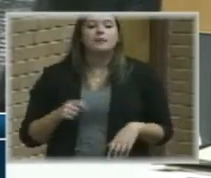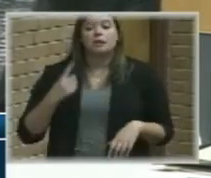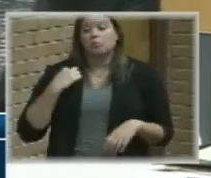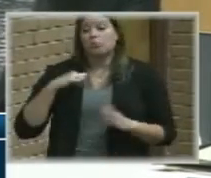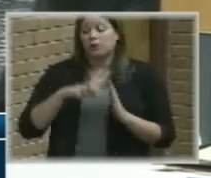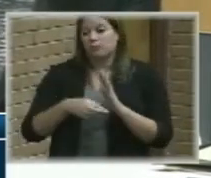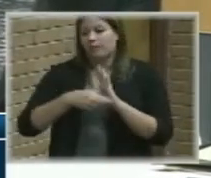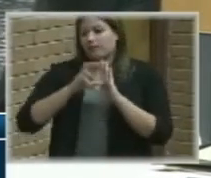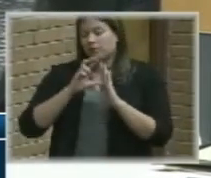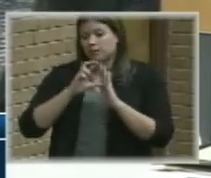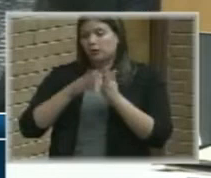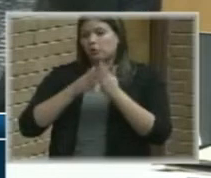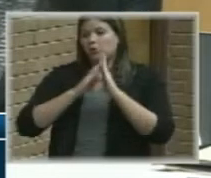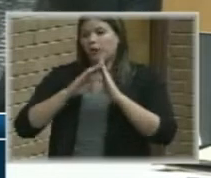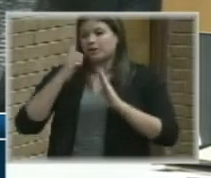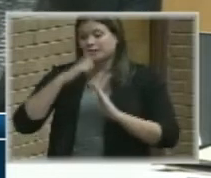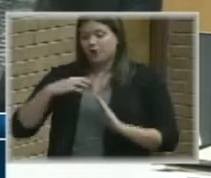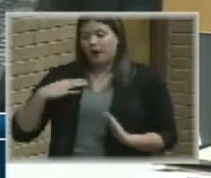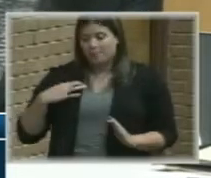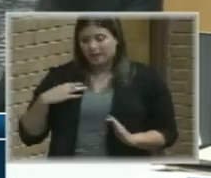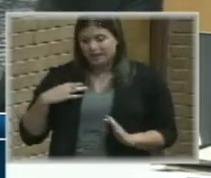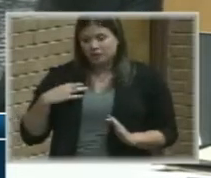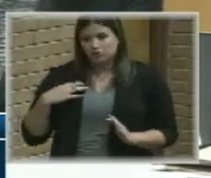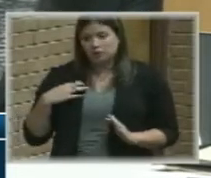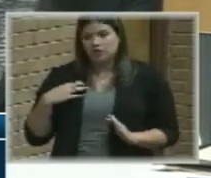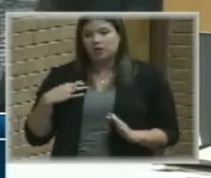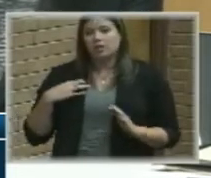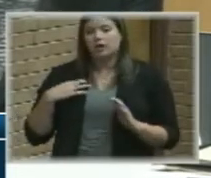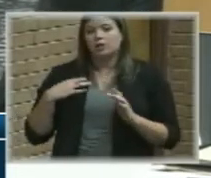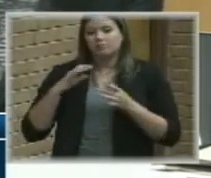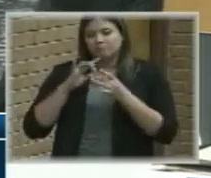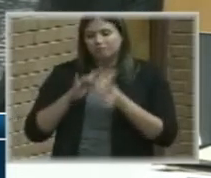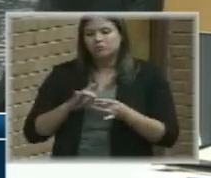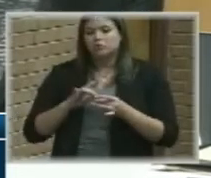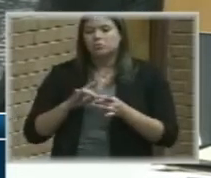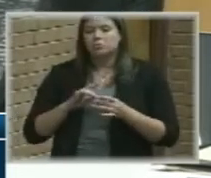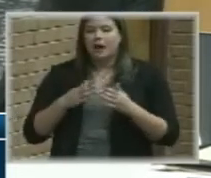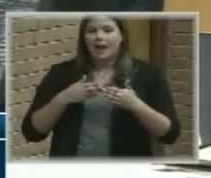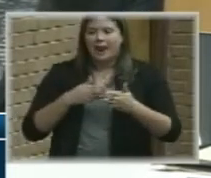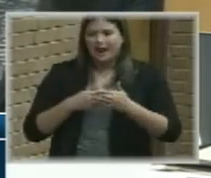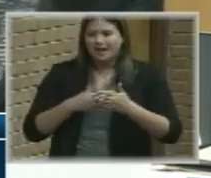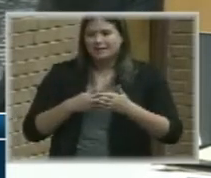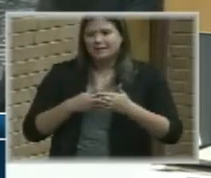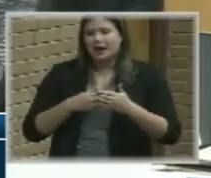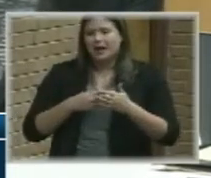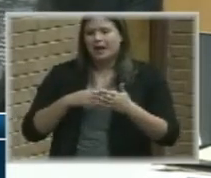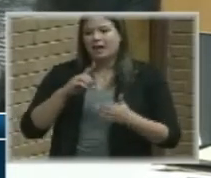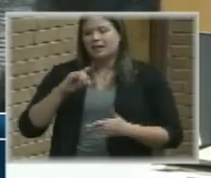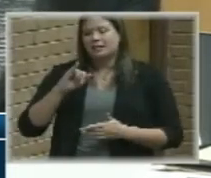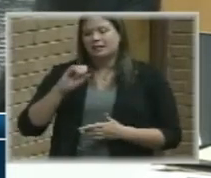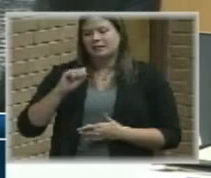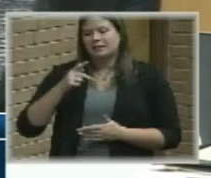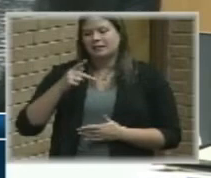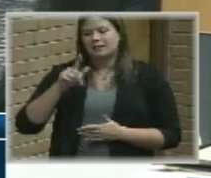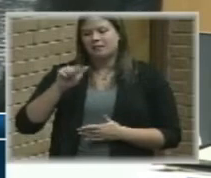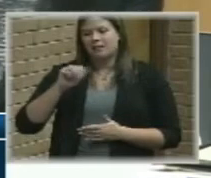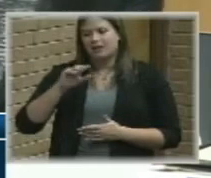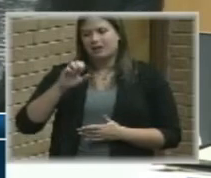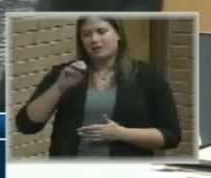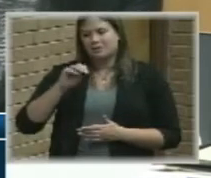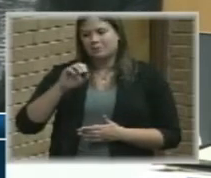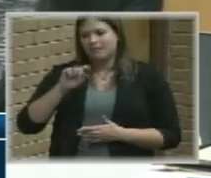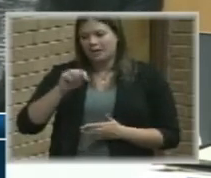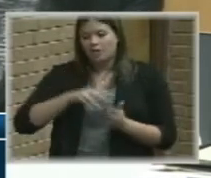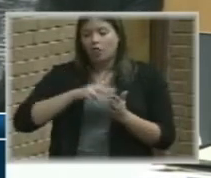reviewed a request for applications with regard to anti-displacement learning network.